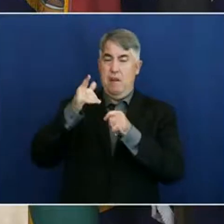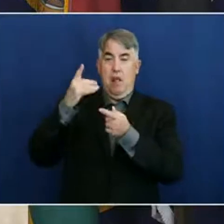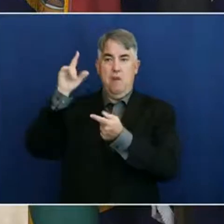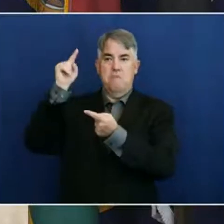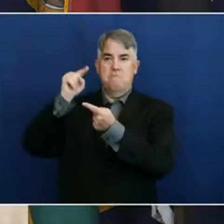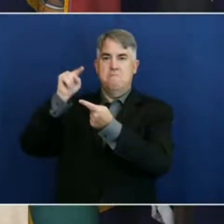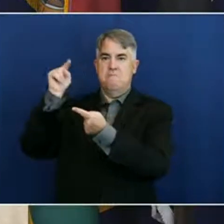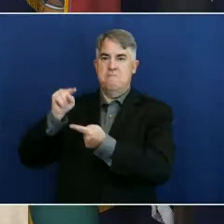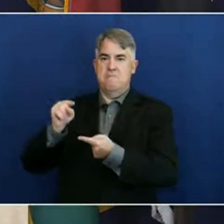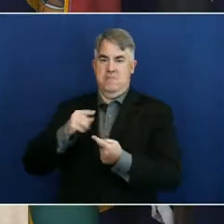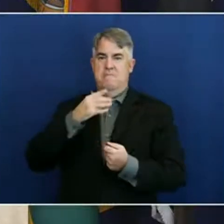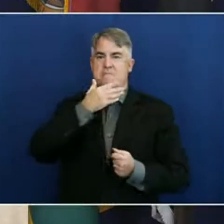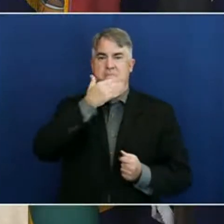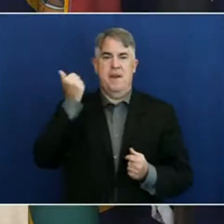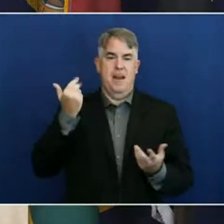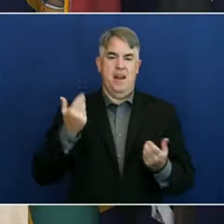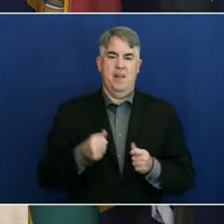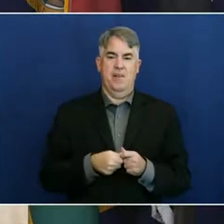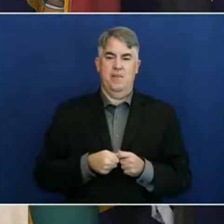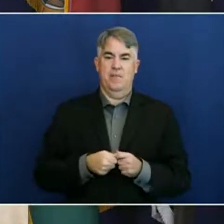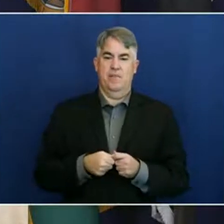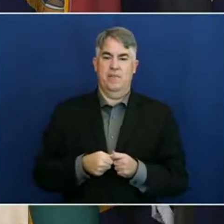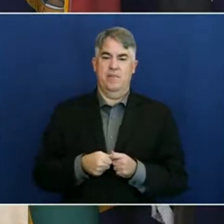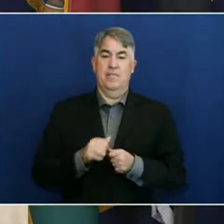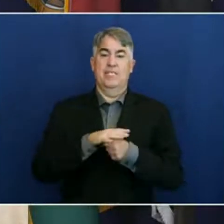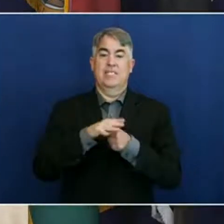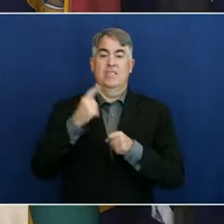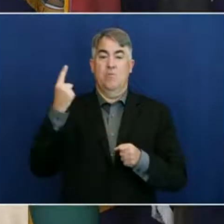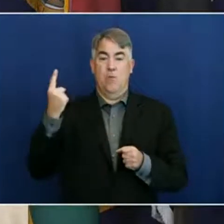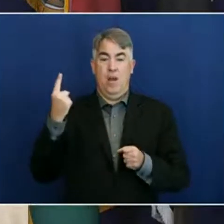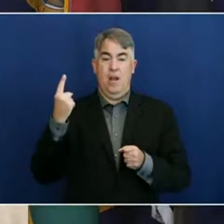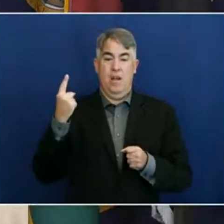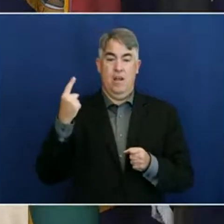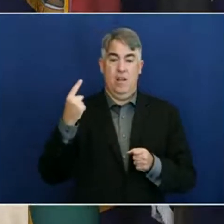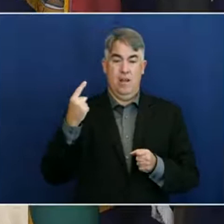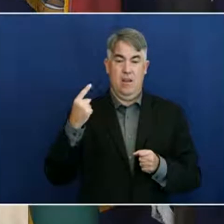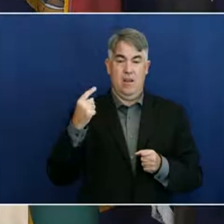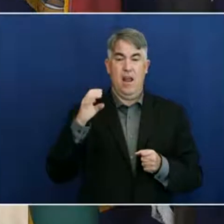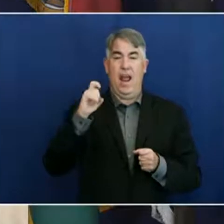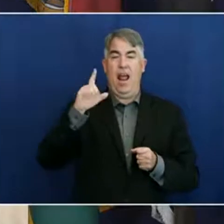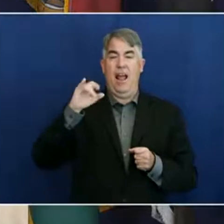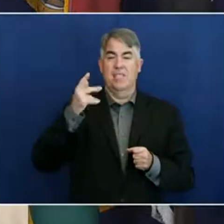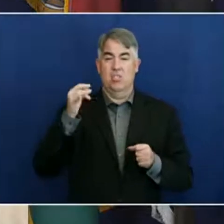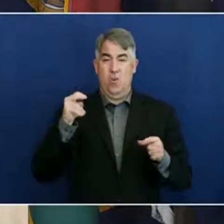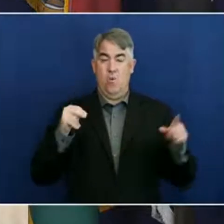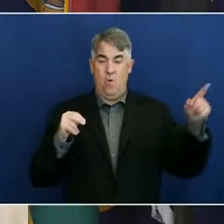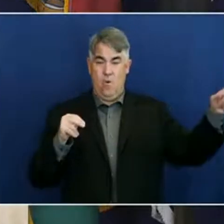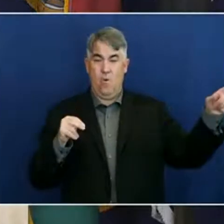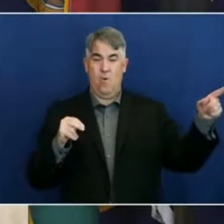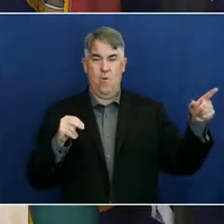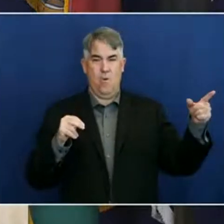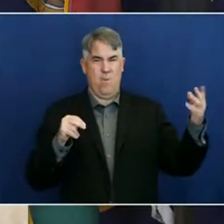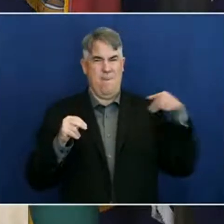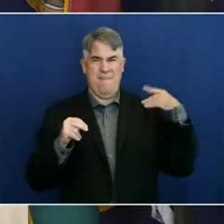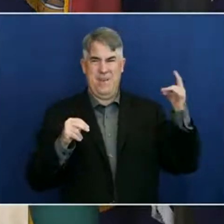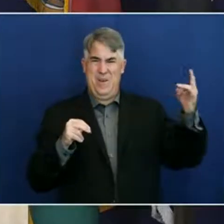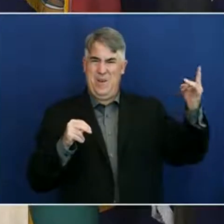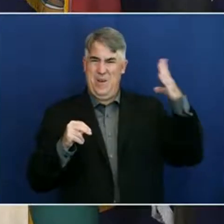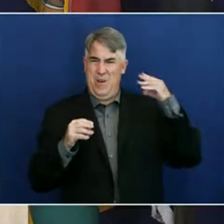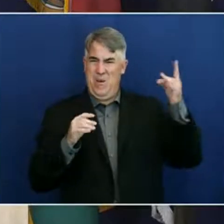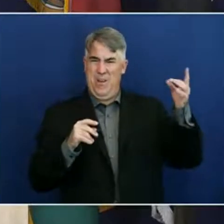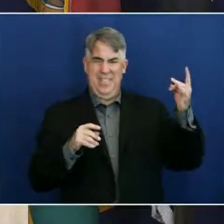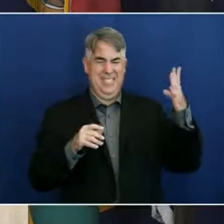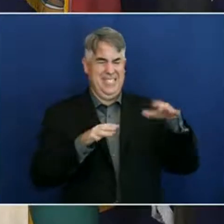Latino population in District 1, which was the one population that was greatly impacted by the pandemic, now the population